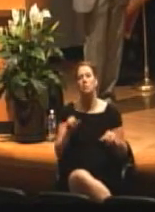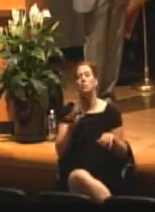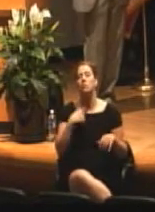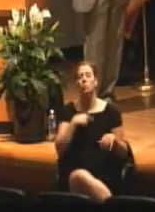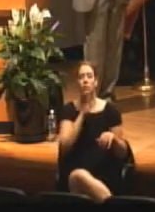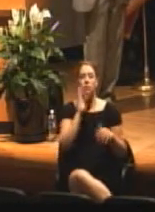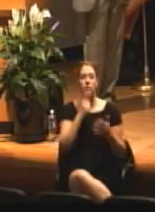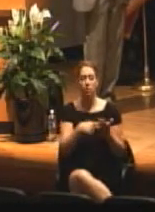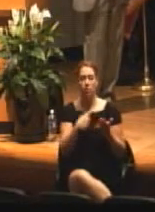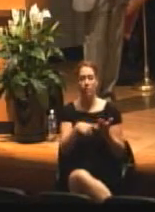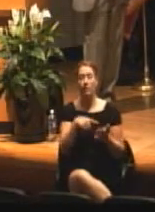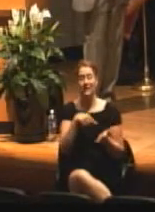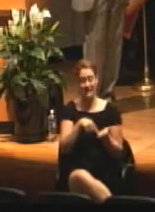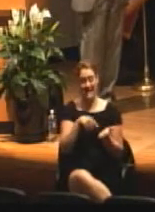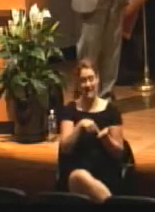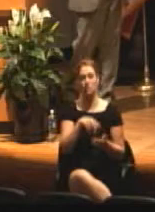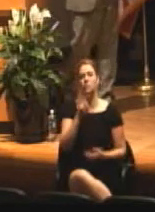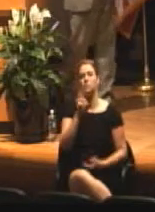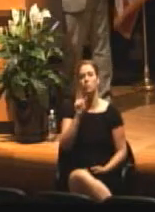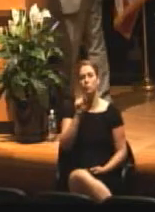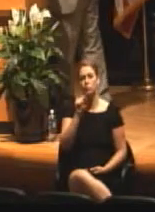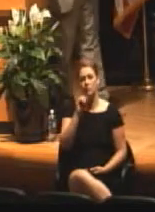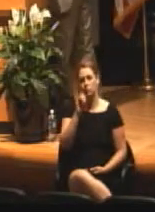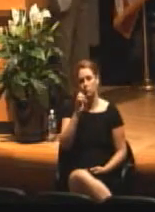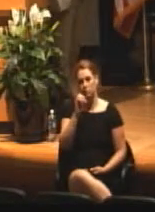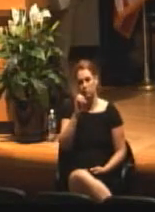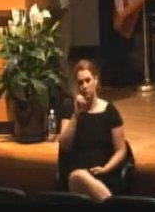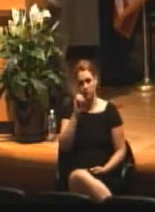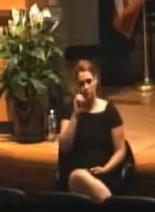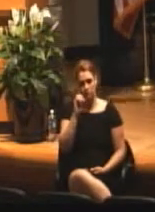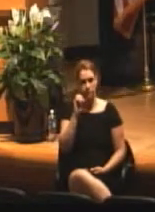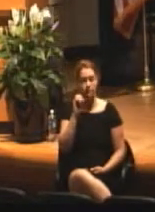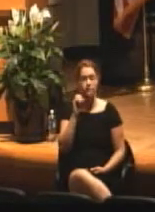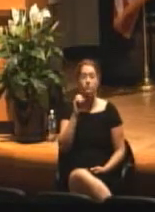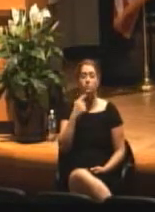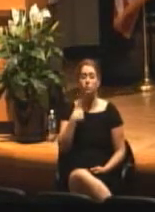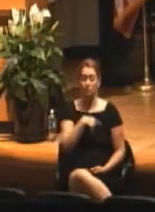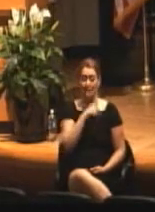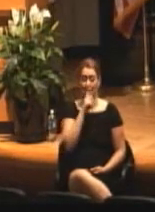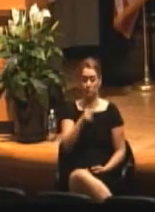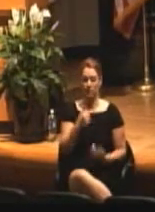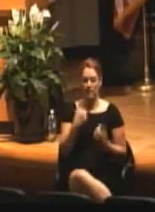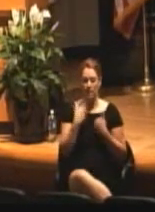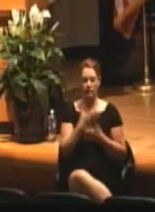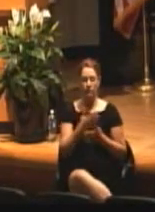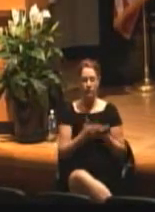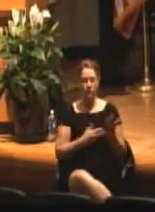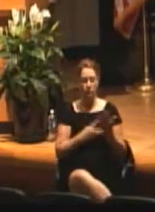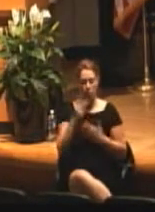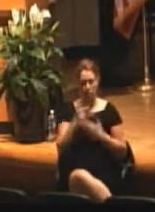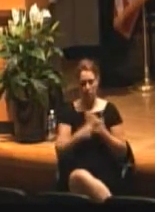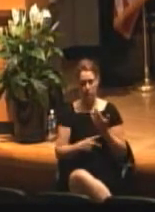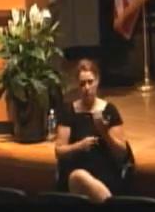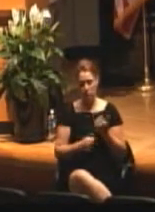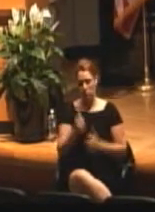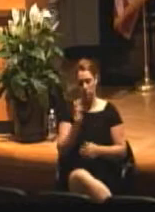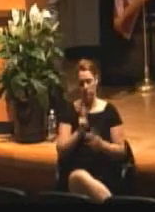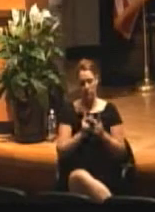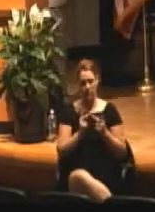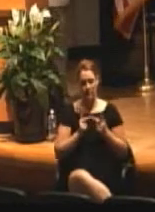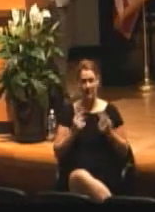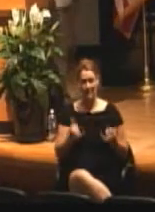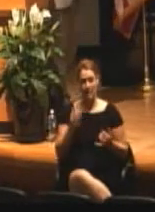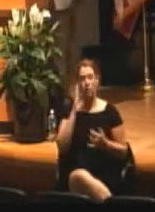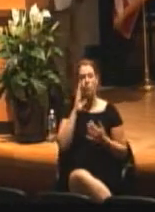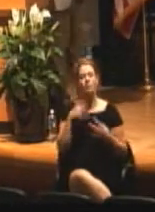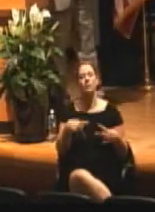ratio. And that's going to be pretty cut and dry. We actually have some programs, and most places now will allow for gift funds. So, for example, if you're